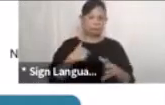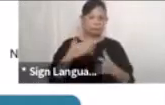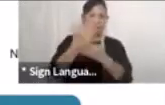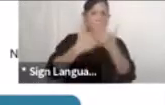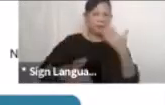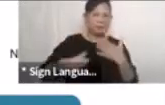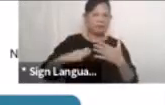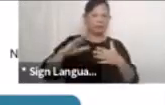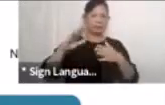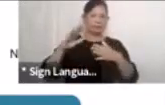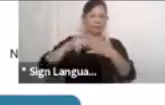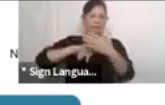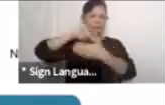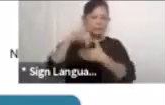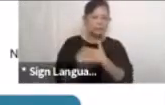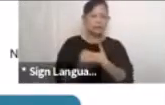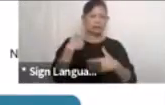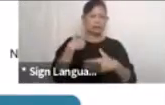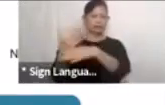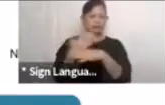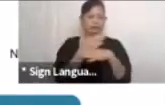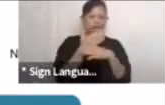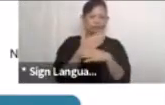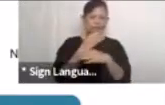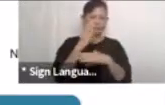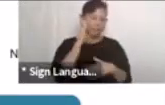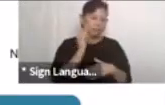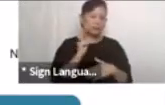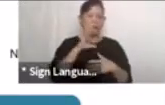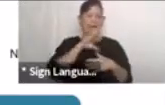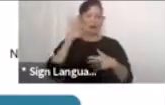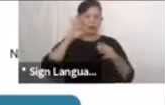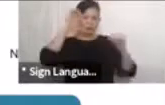and I'm sharing based on the experiences and the observations I have made.